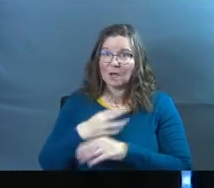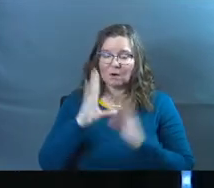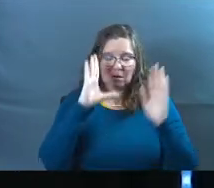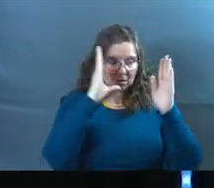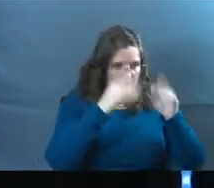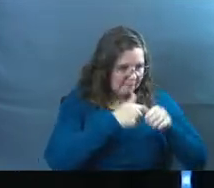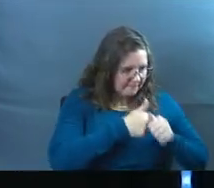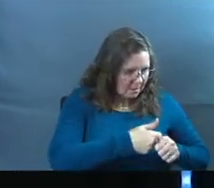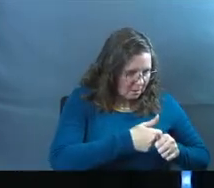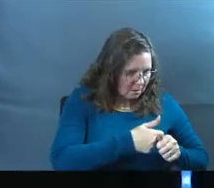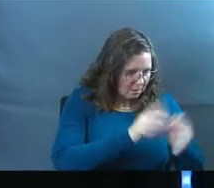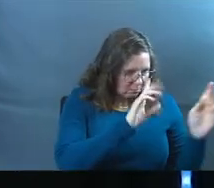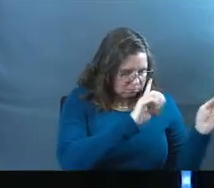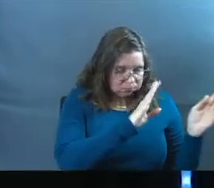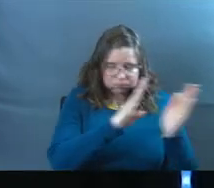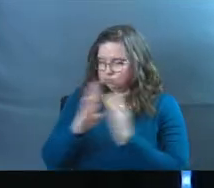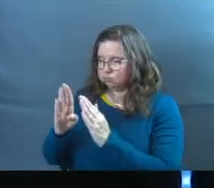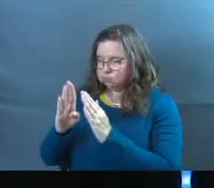able now to conquer.